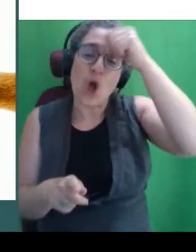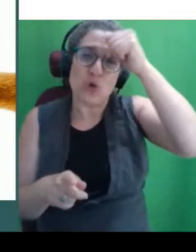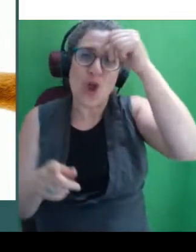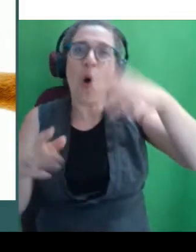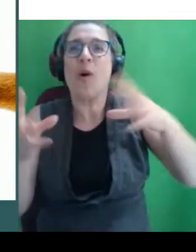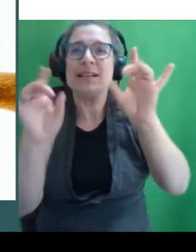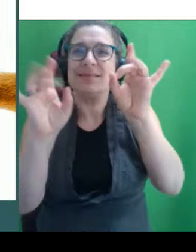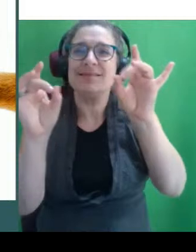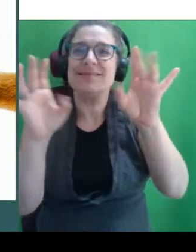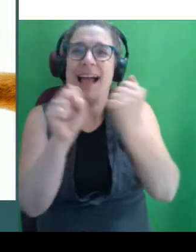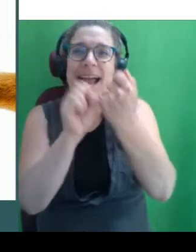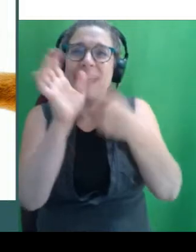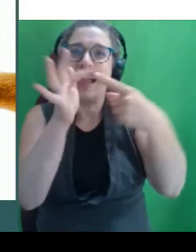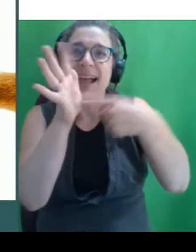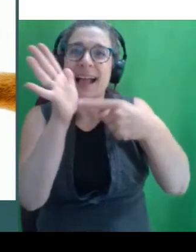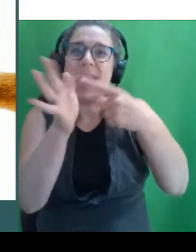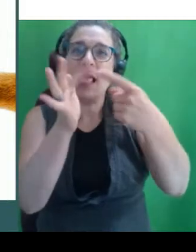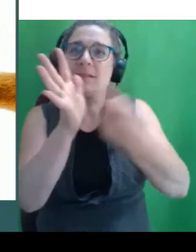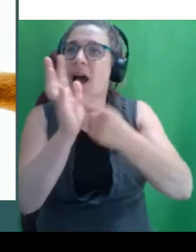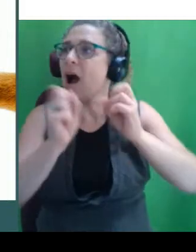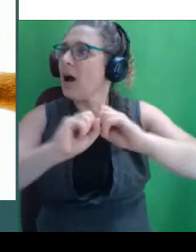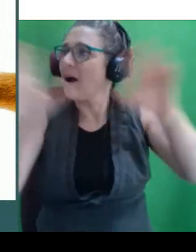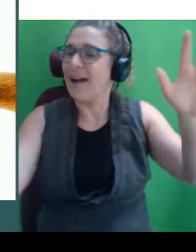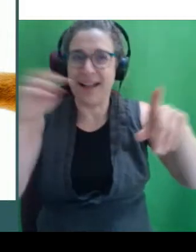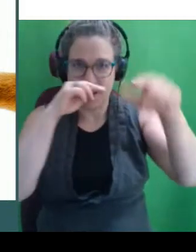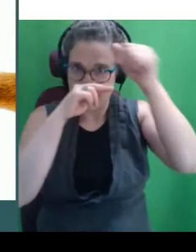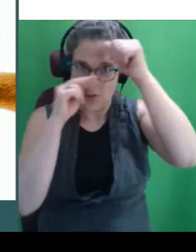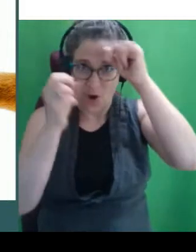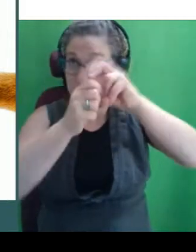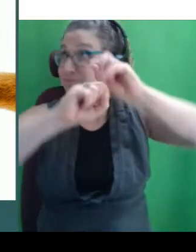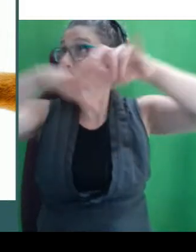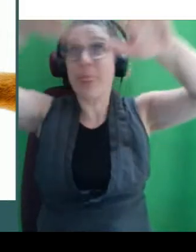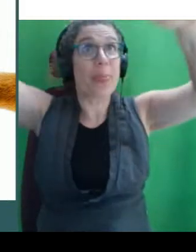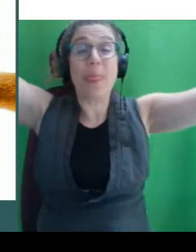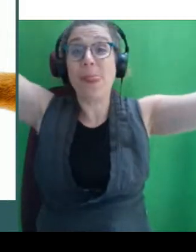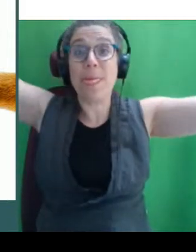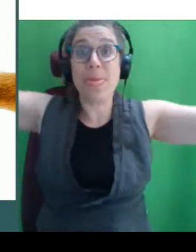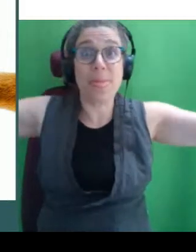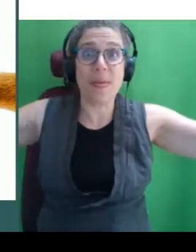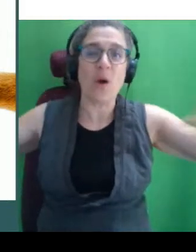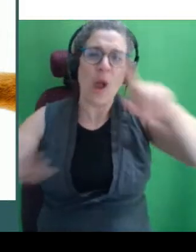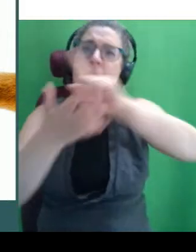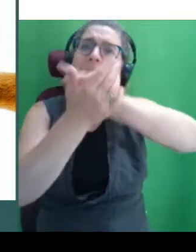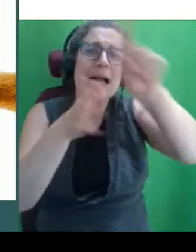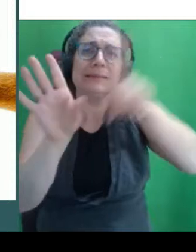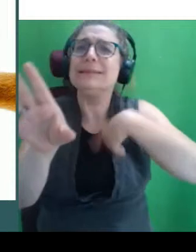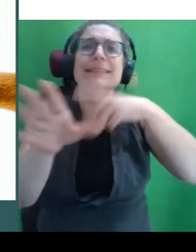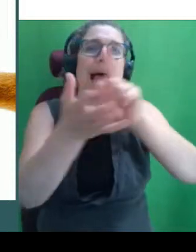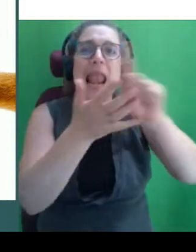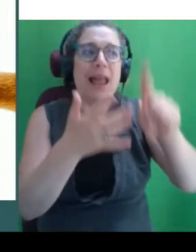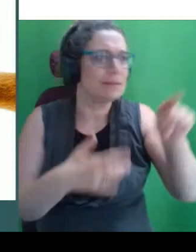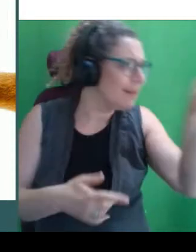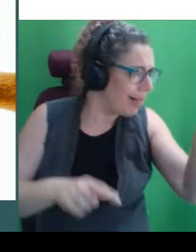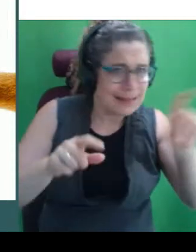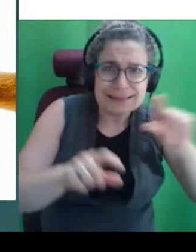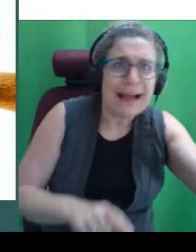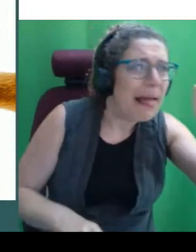children, they take the top off and the glitter just literally goes everywhere, and it takes ages to clear up a